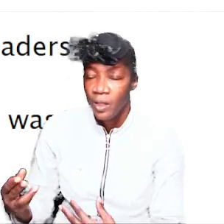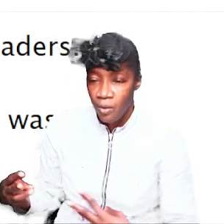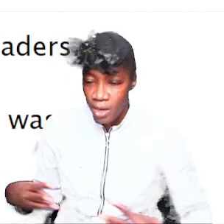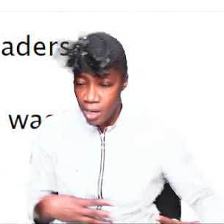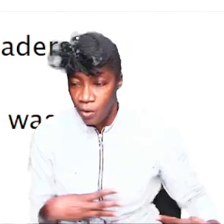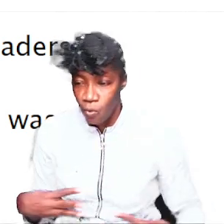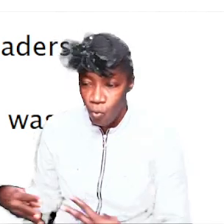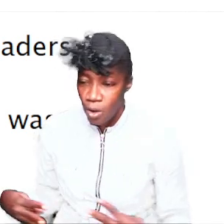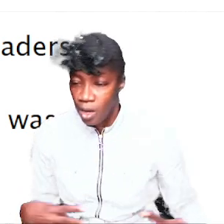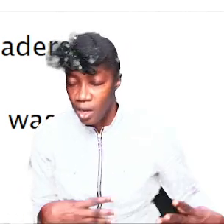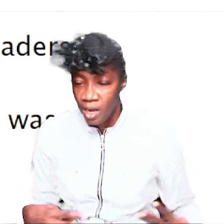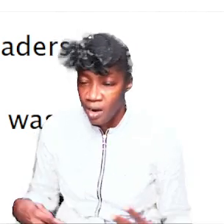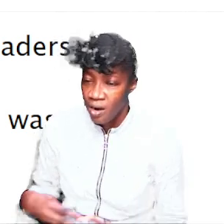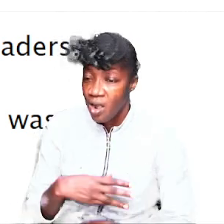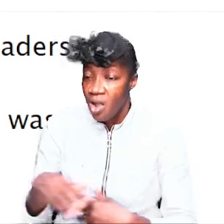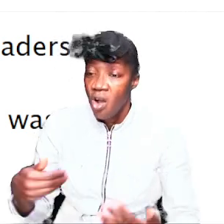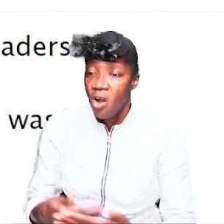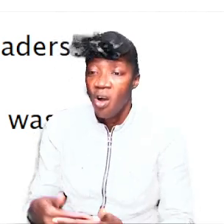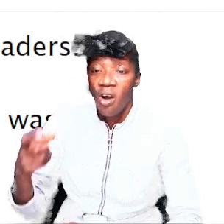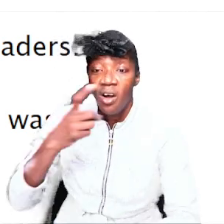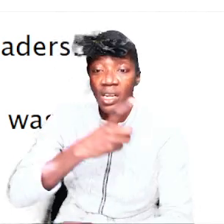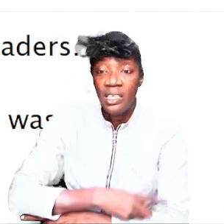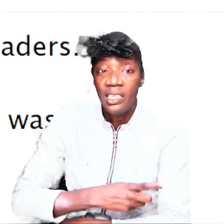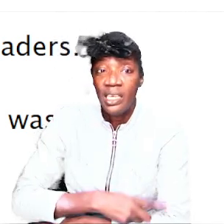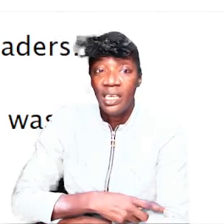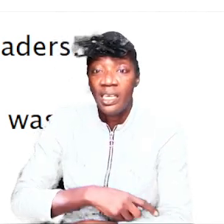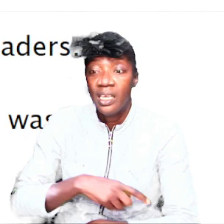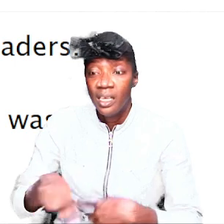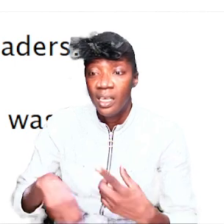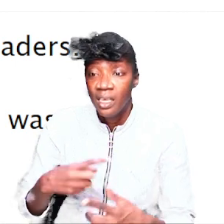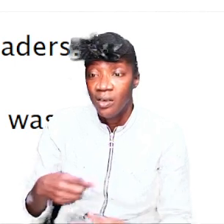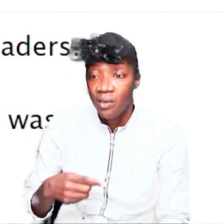the entire day. And when